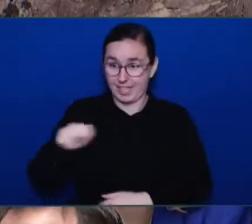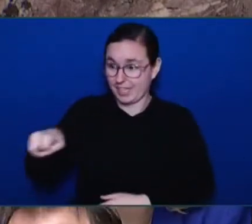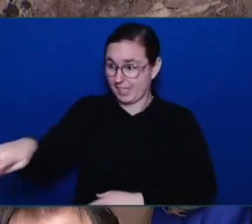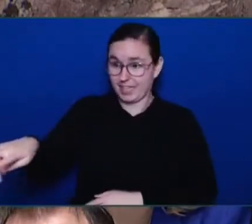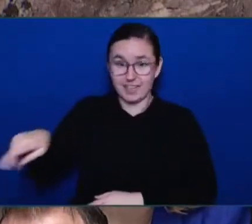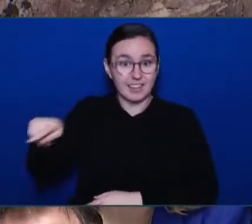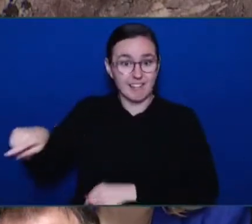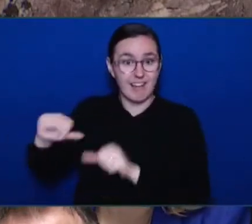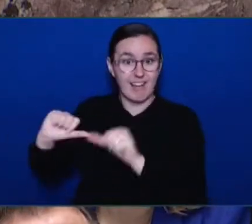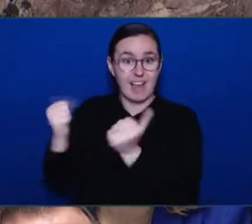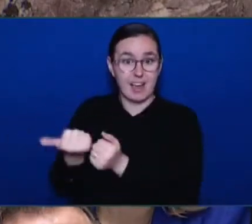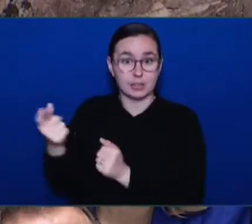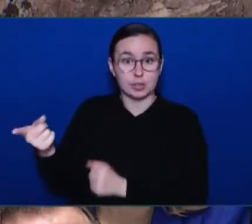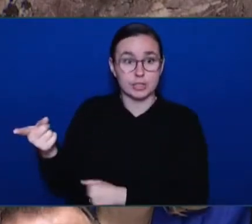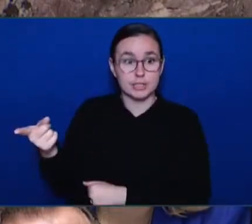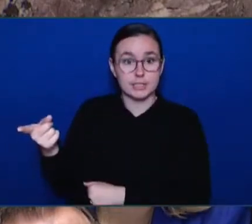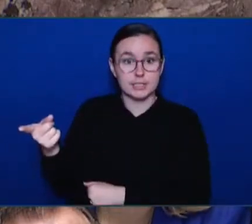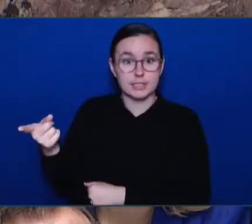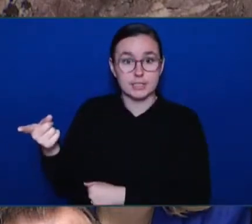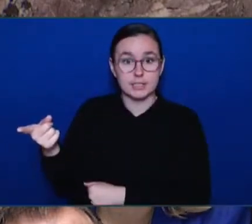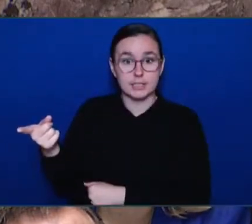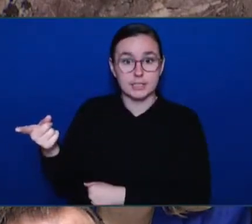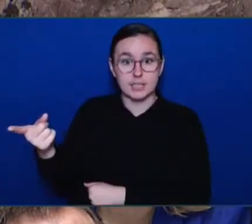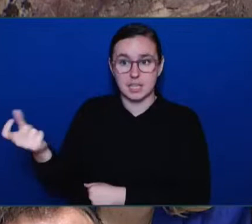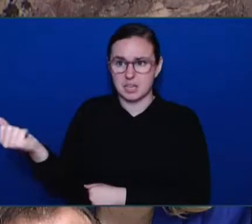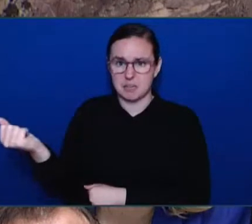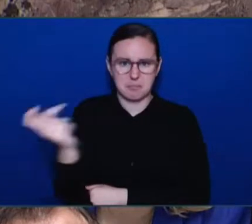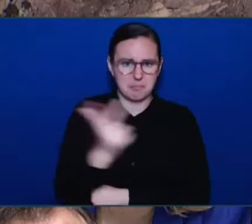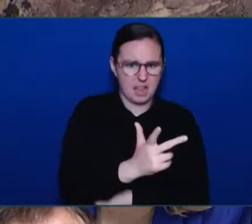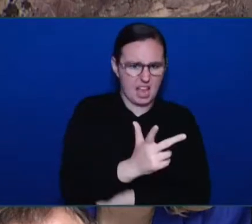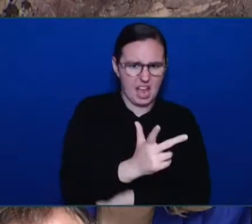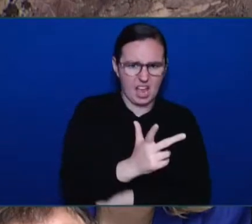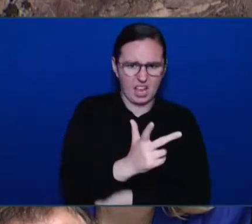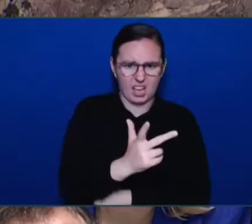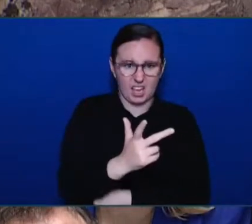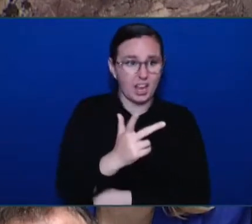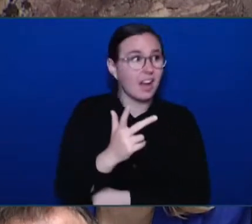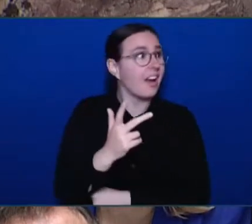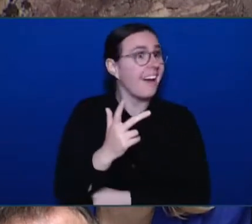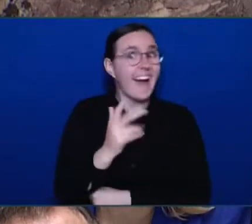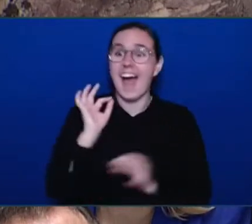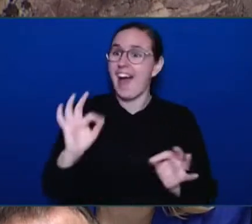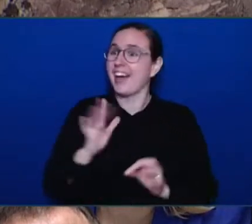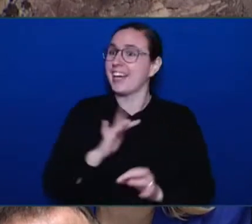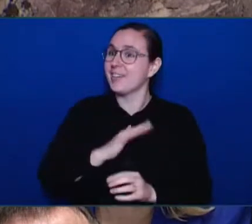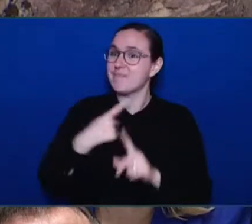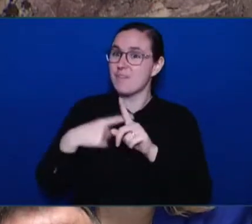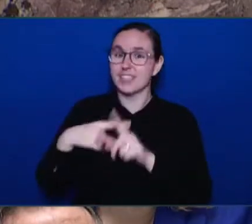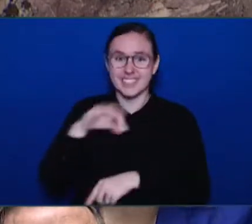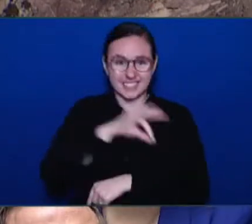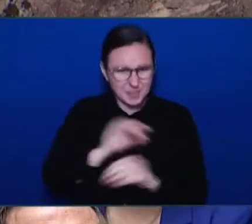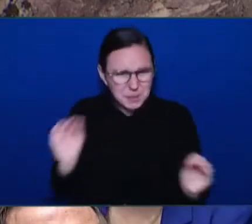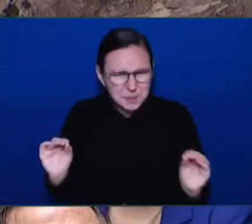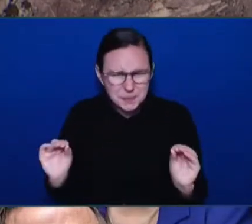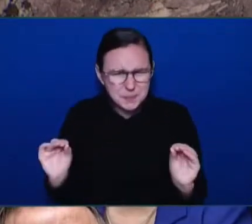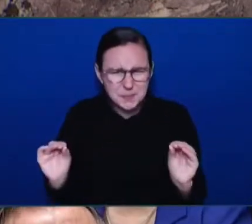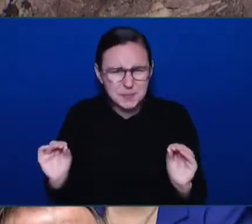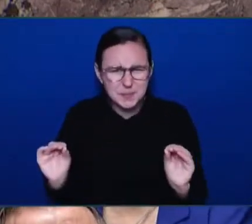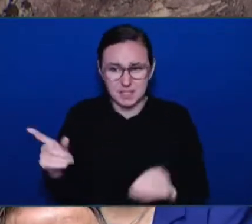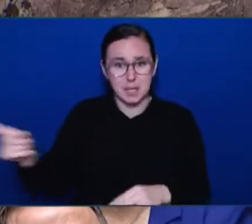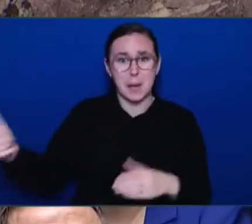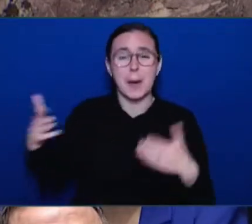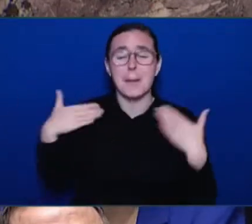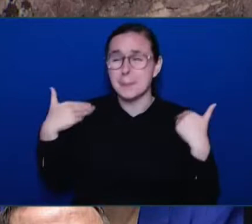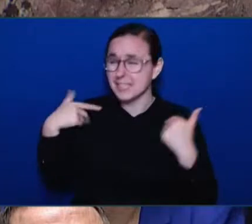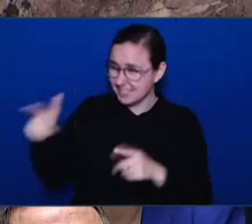a loss, end quote. The minister has created such a mess in the healthcare system. It has collapsed. It